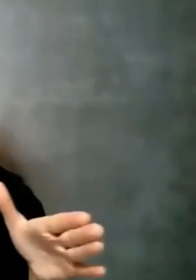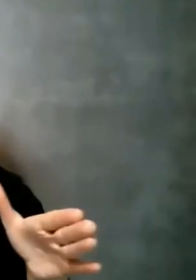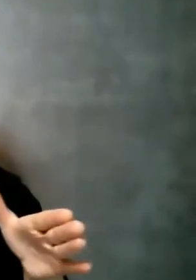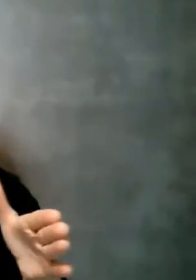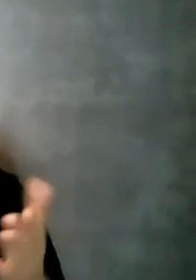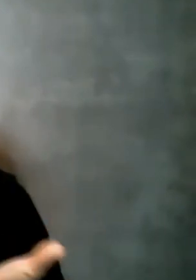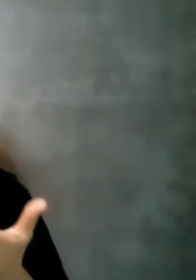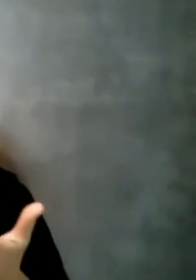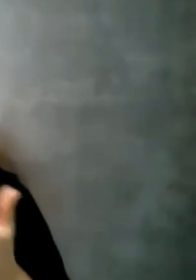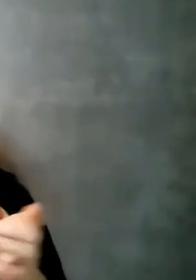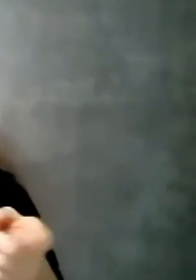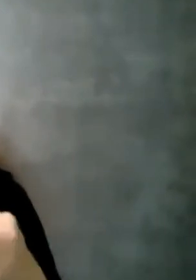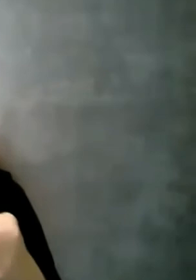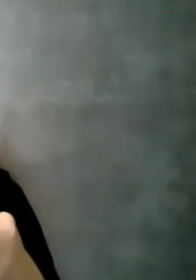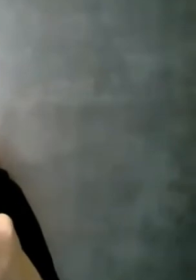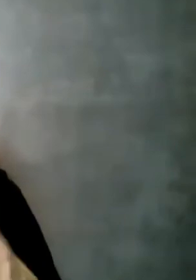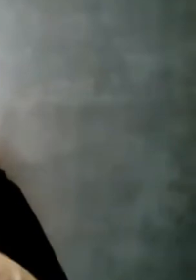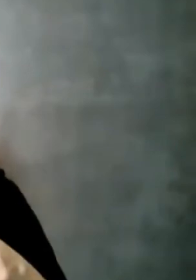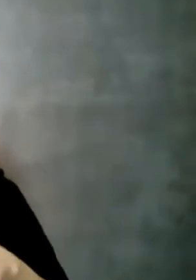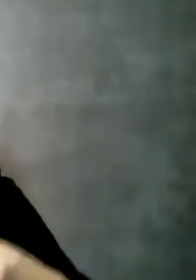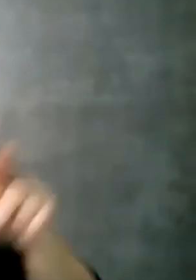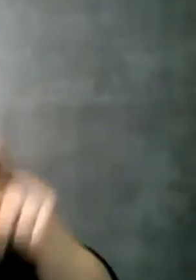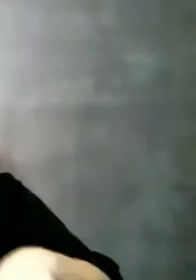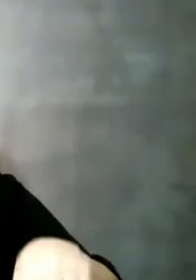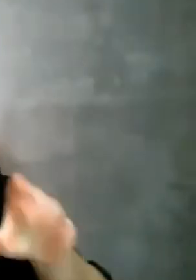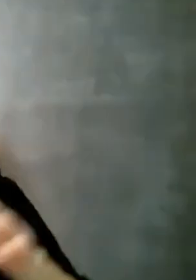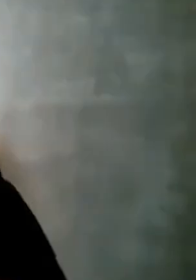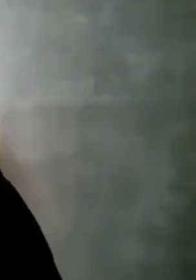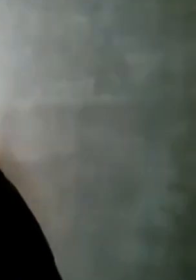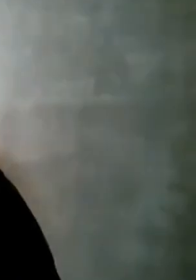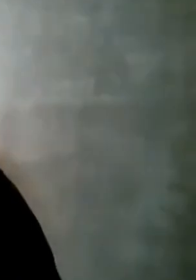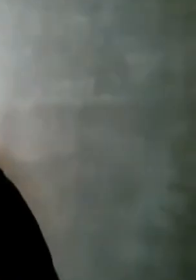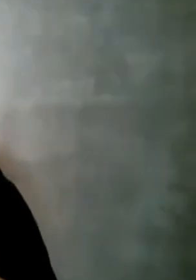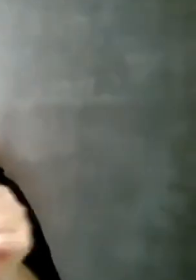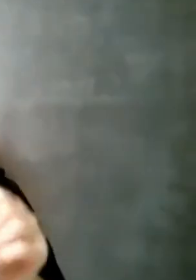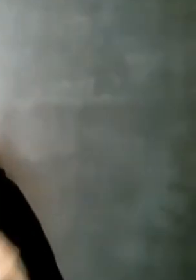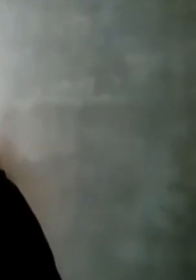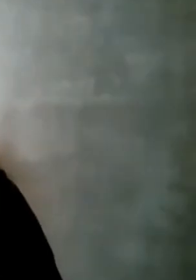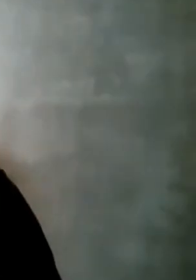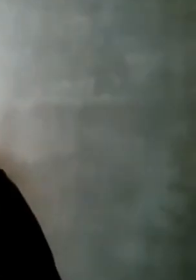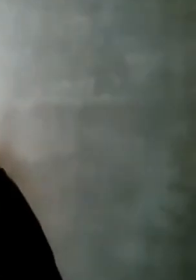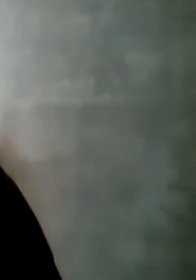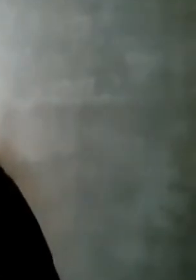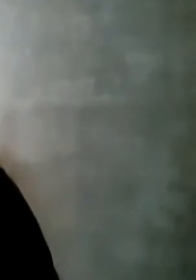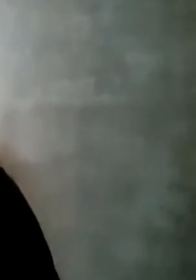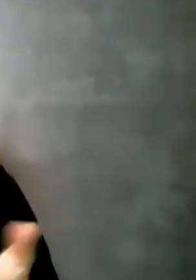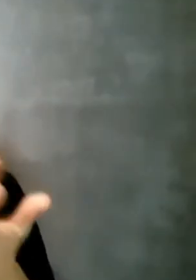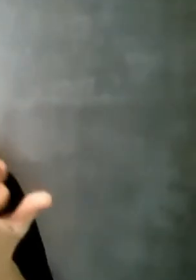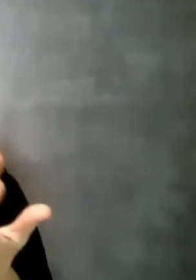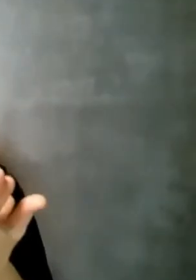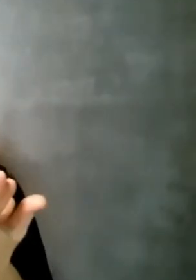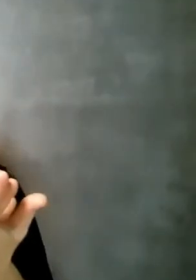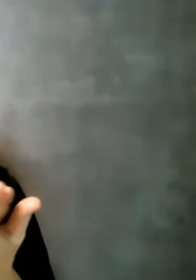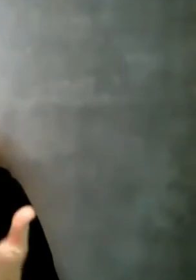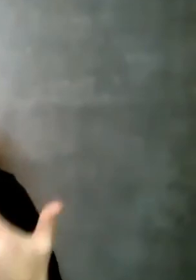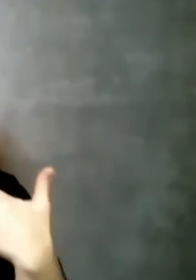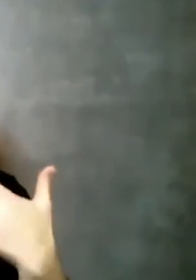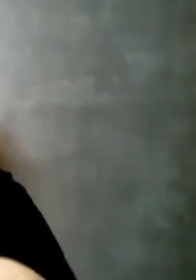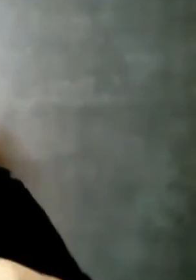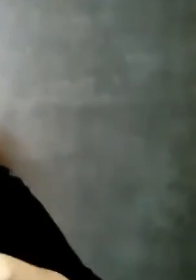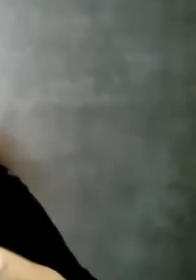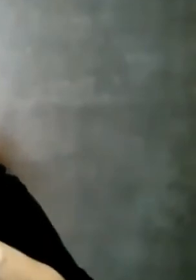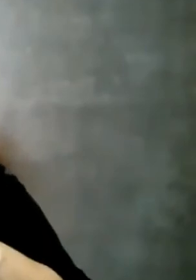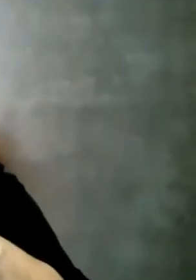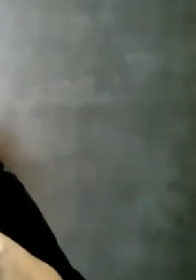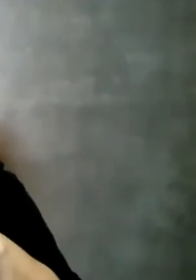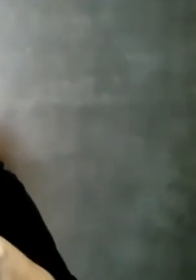control, then that's a randomized block design where each block is the school. It's a natural, but they tend to be natural administrative units